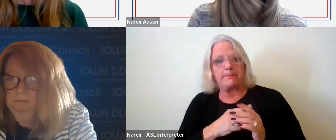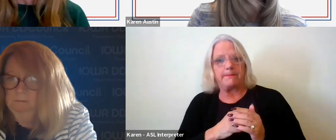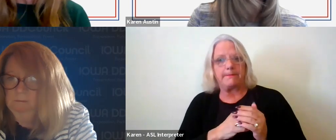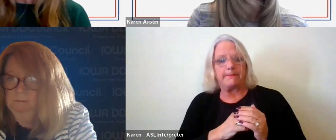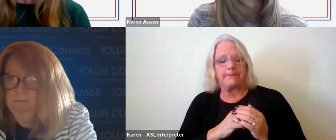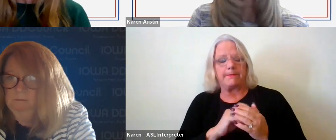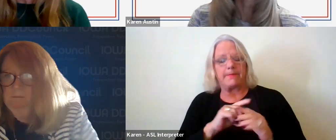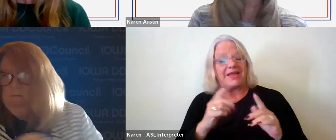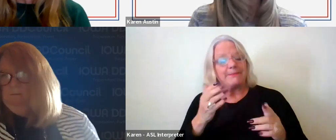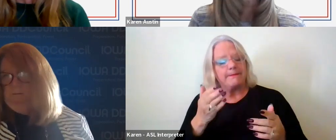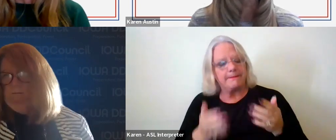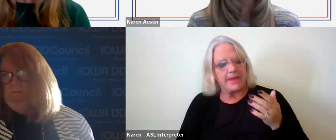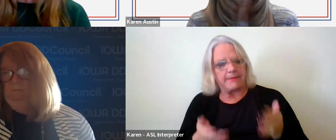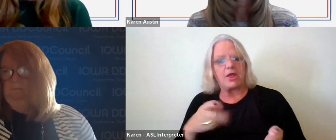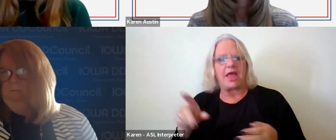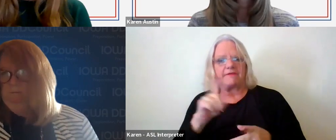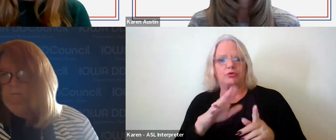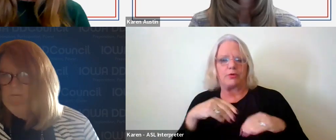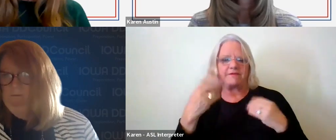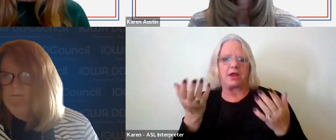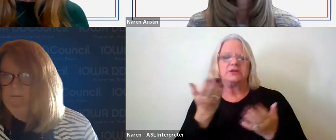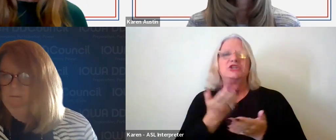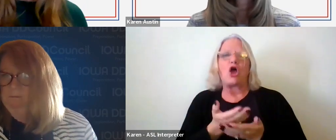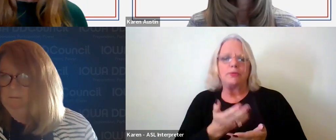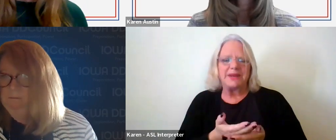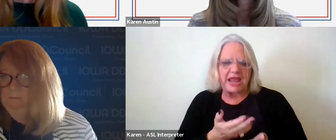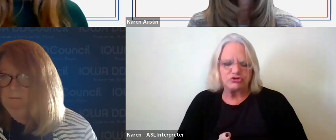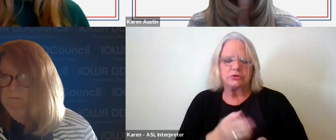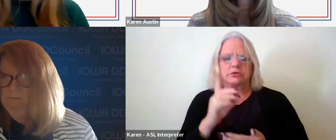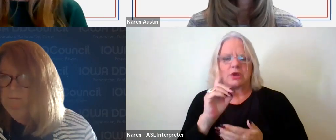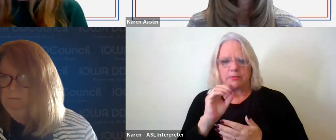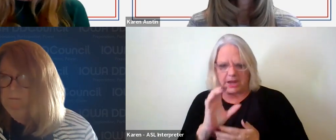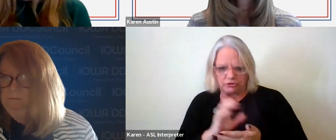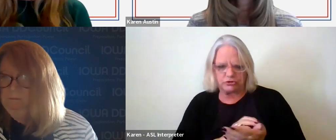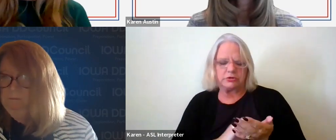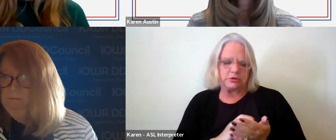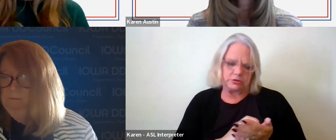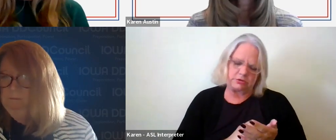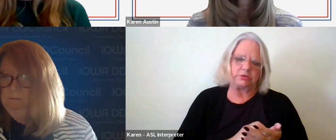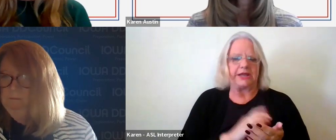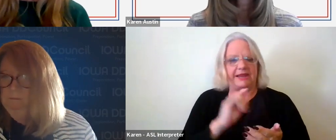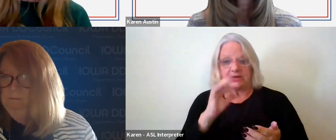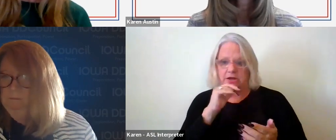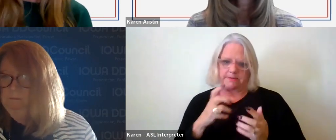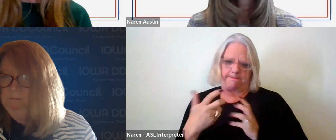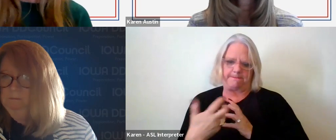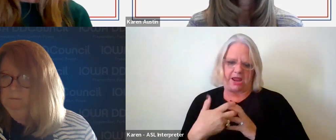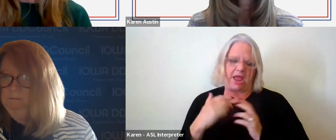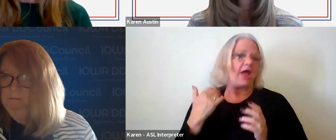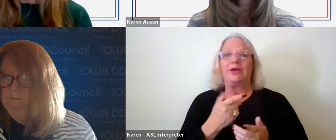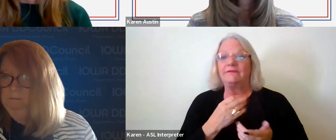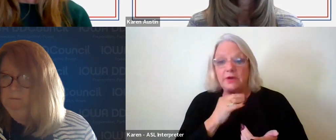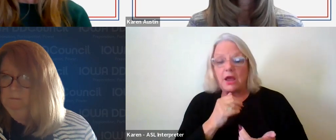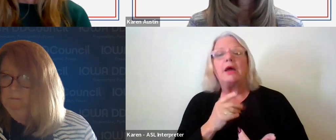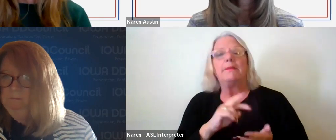They may have to provide documentation if there's different conflicting documentation we have on hand, but if there isn't, then they